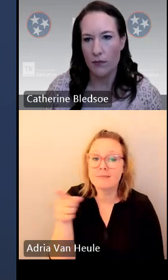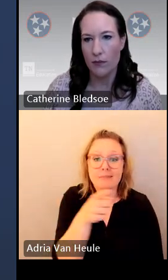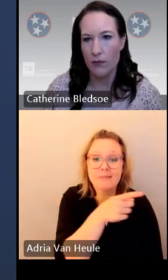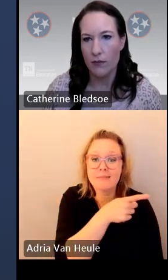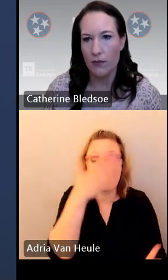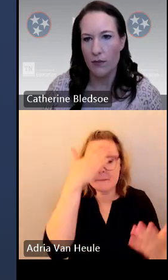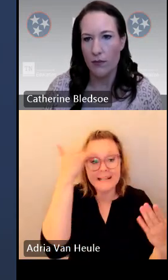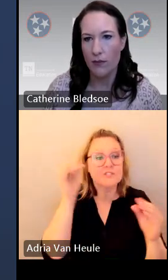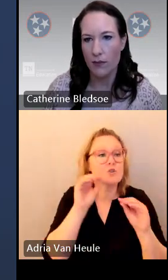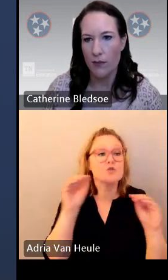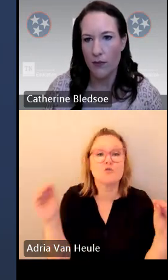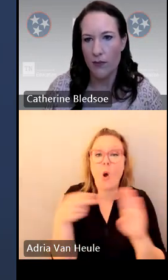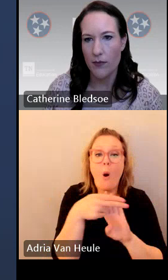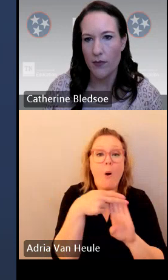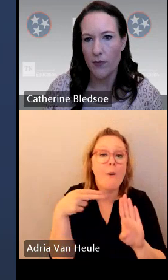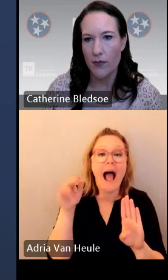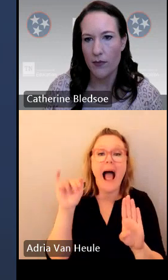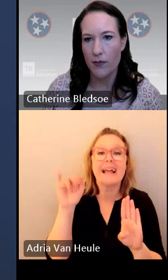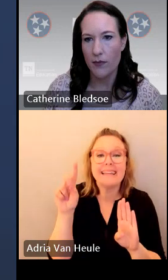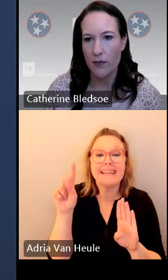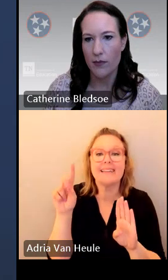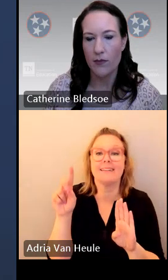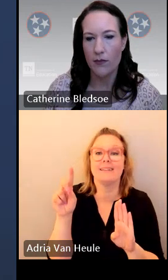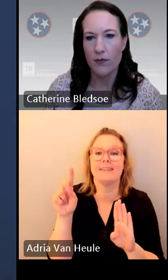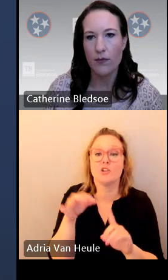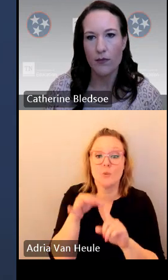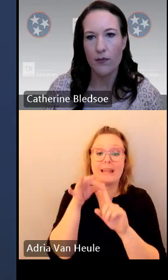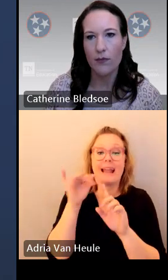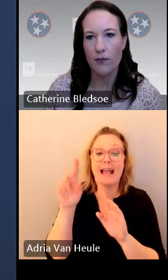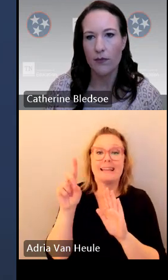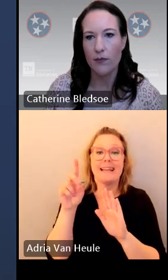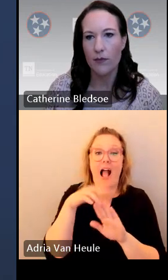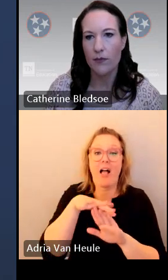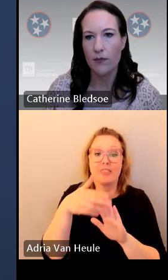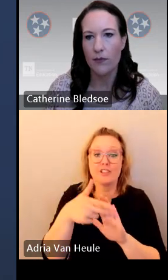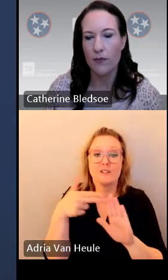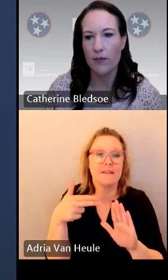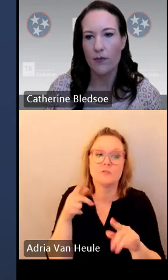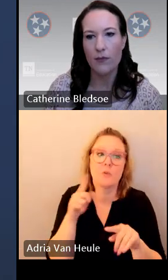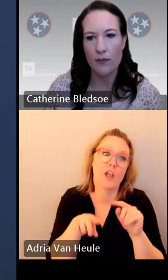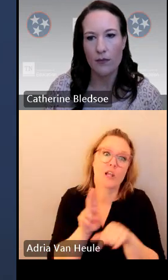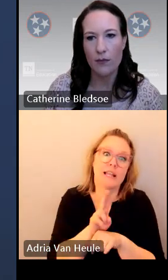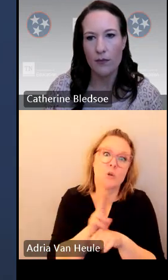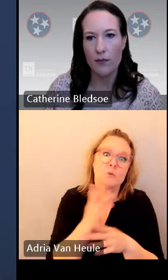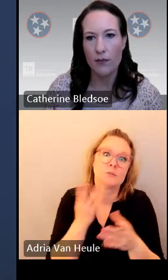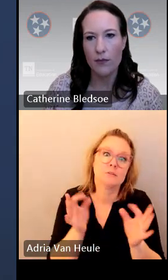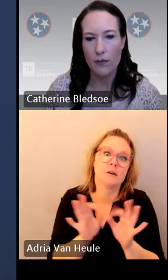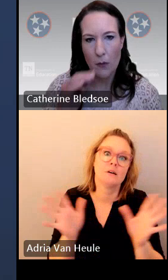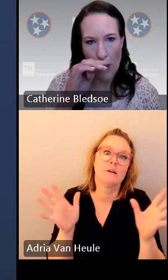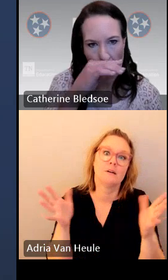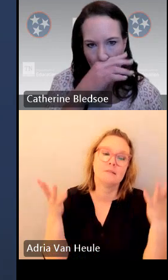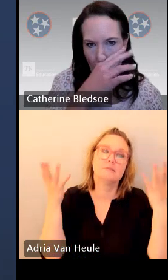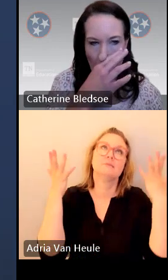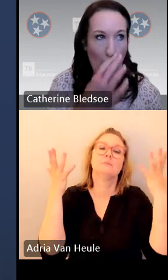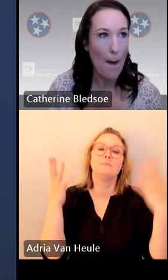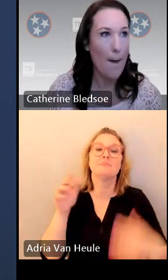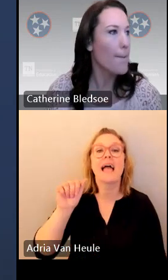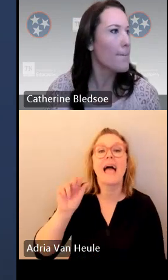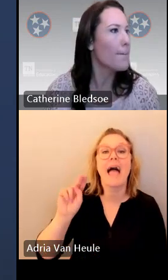ID listed on those paper surveys. So they can use them. So Angelina asked if you